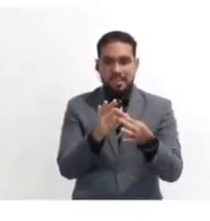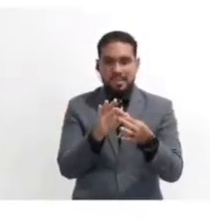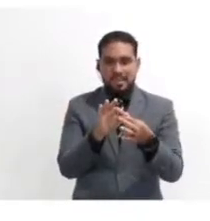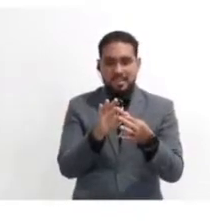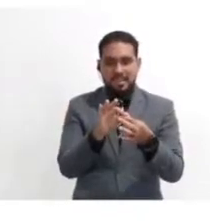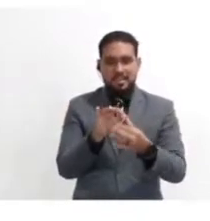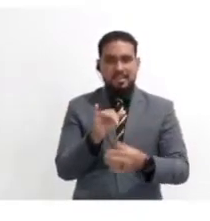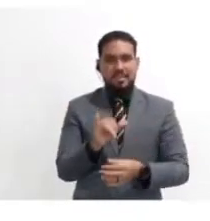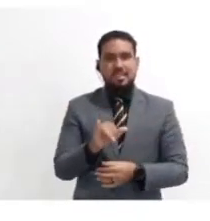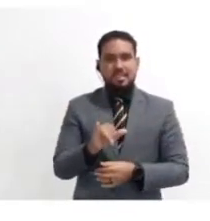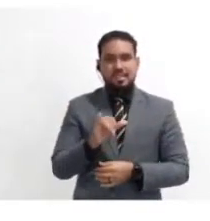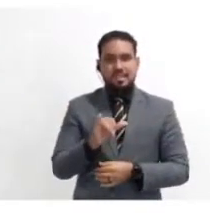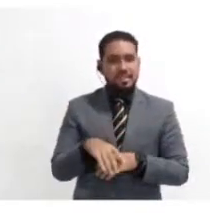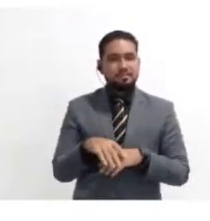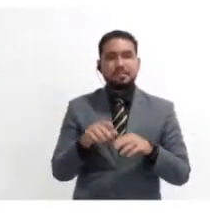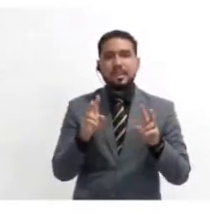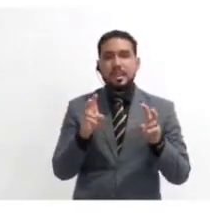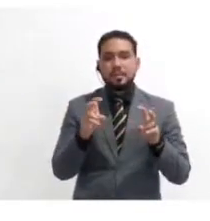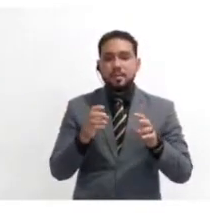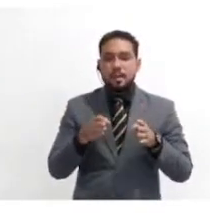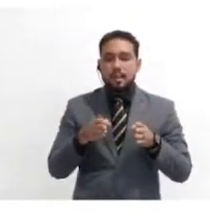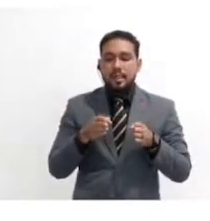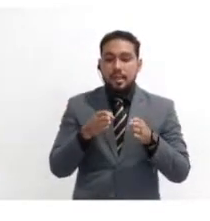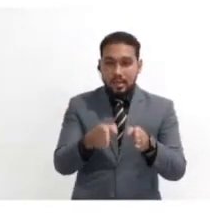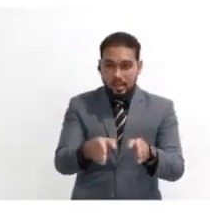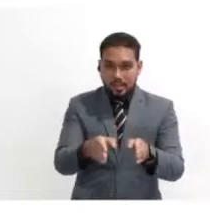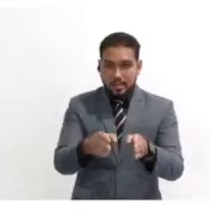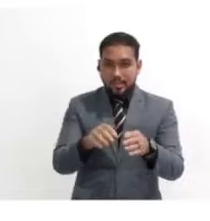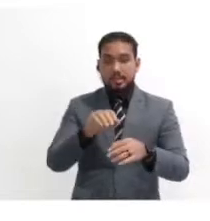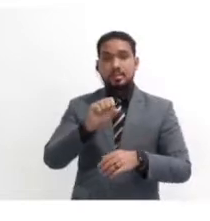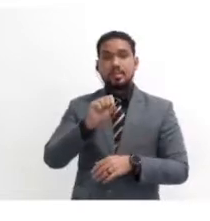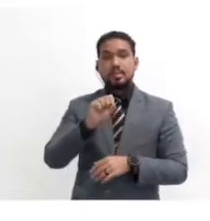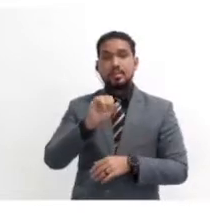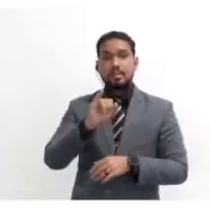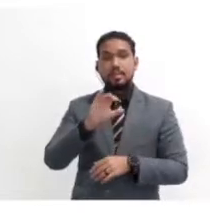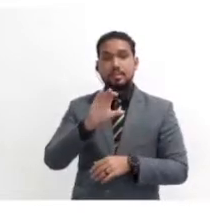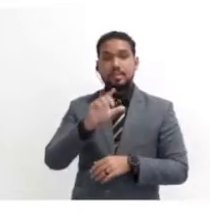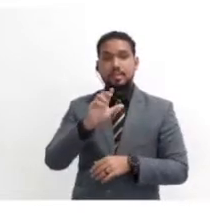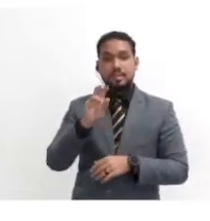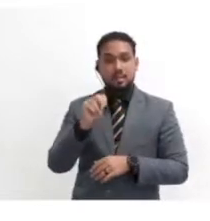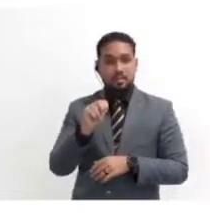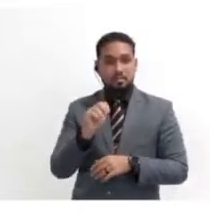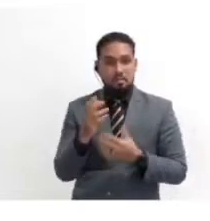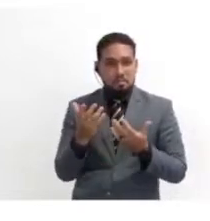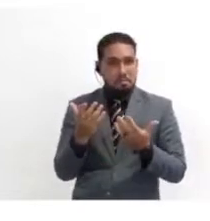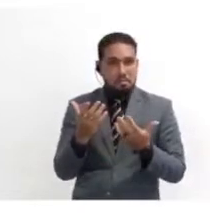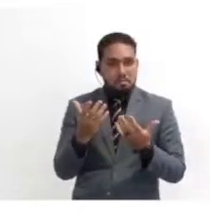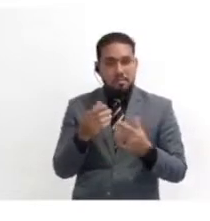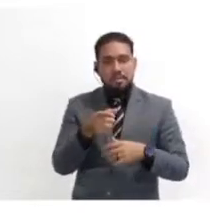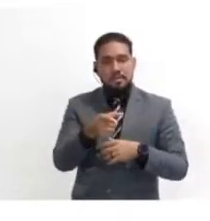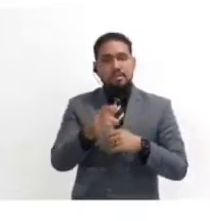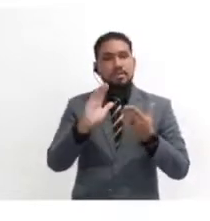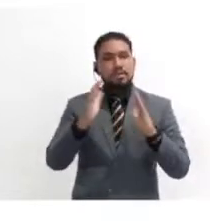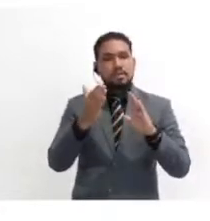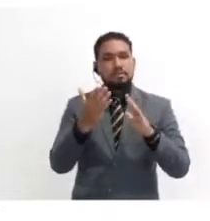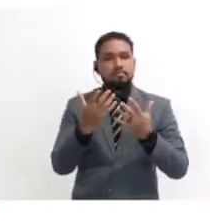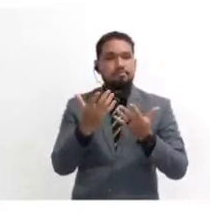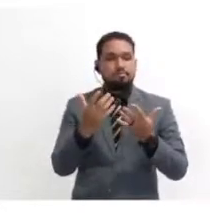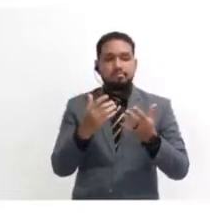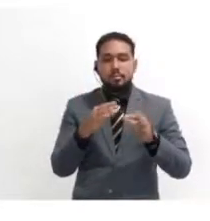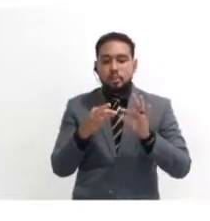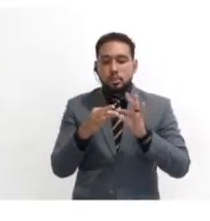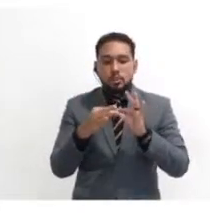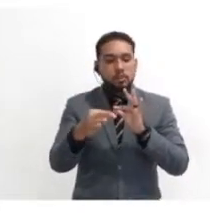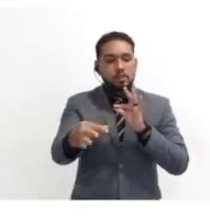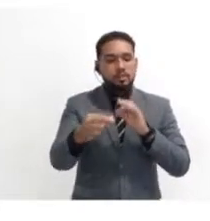deep reactive ion etching, or dry process, sometimes called the Bosch process because